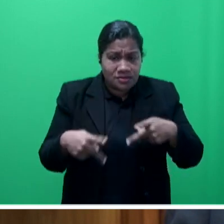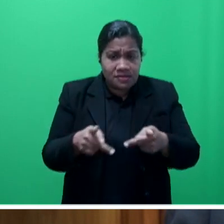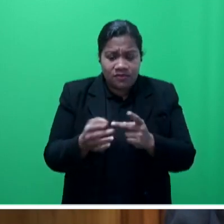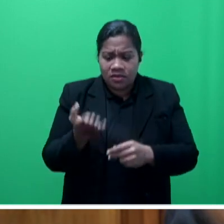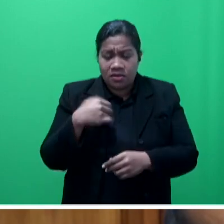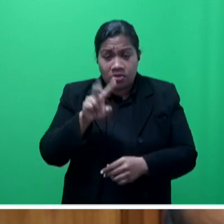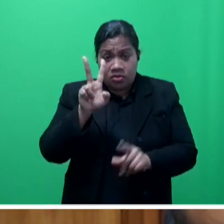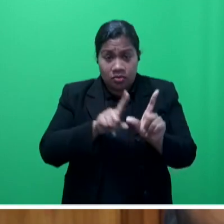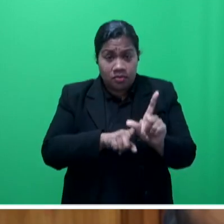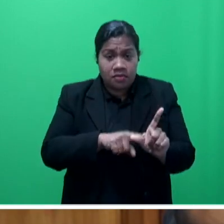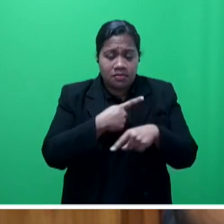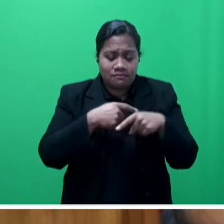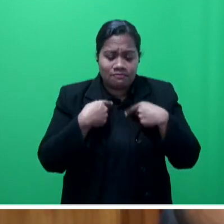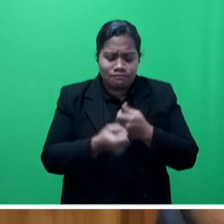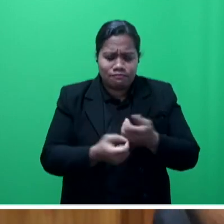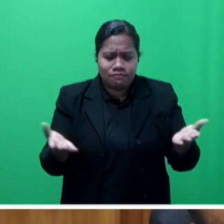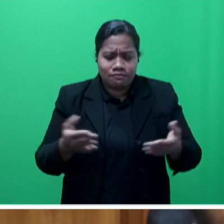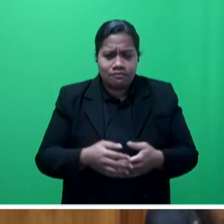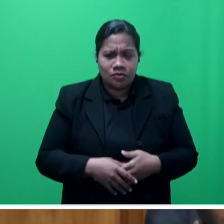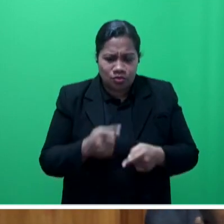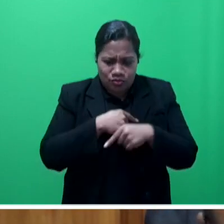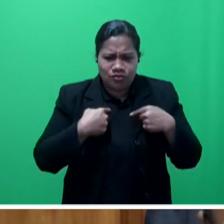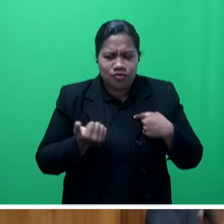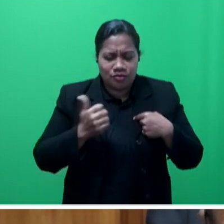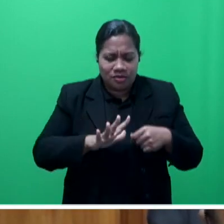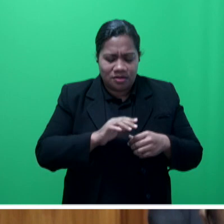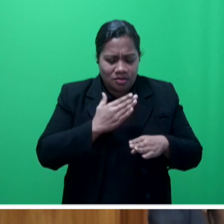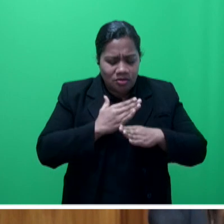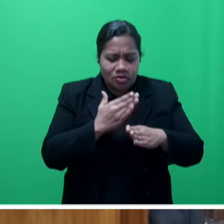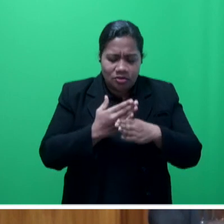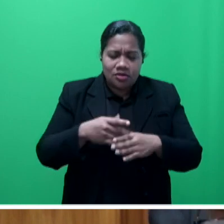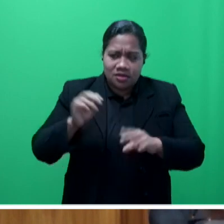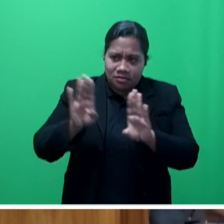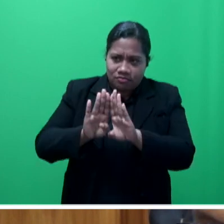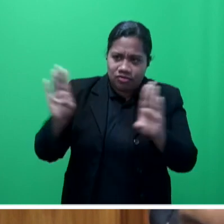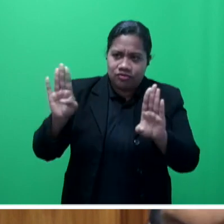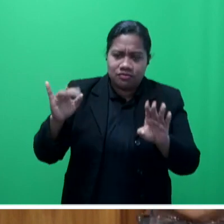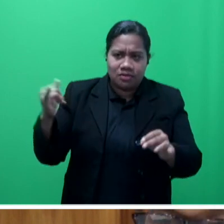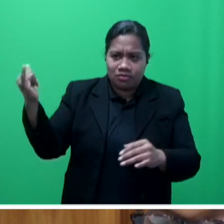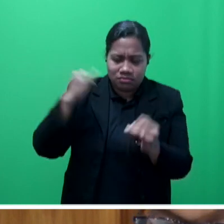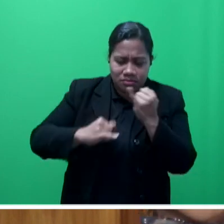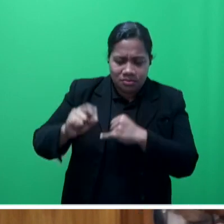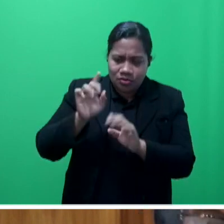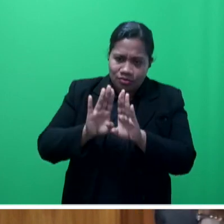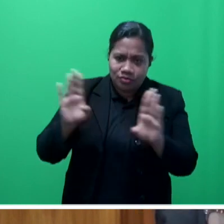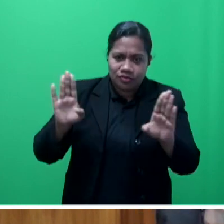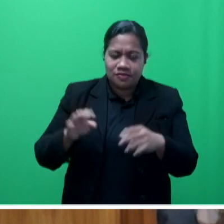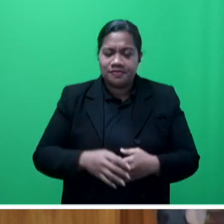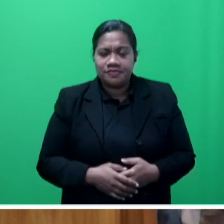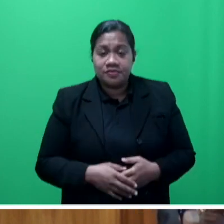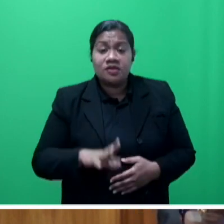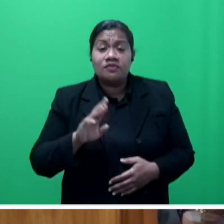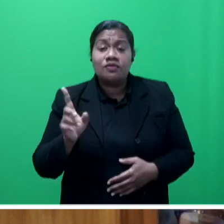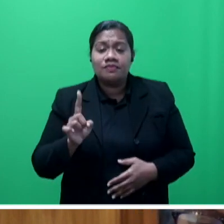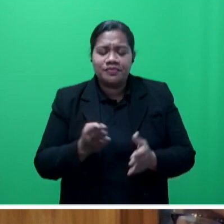years, we've given our all to reopening our borders as safely as we could. For service-driven economies